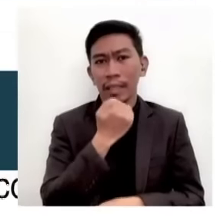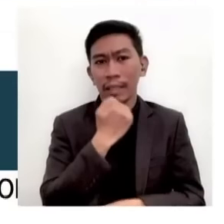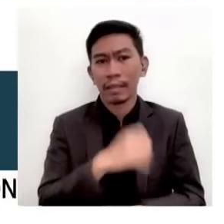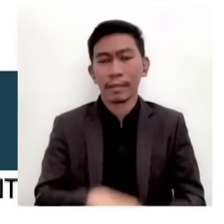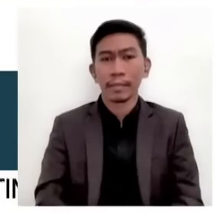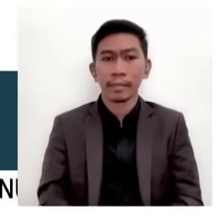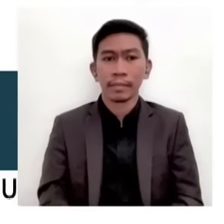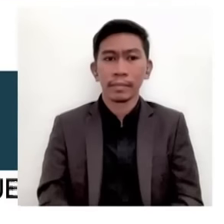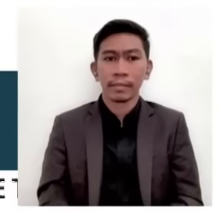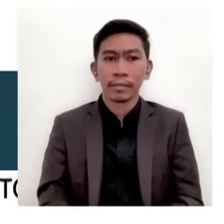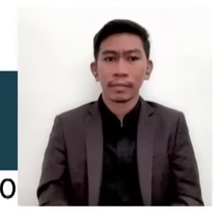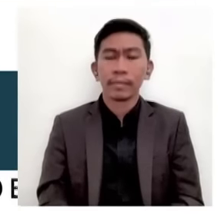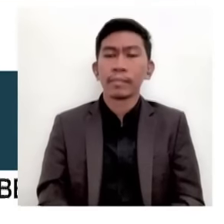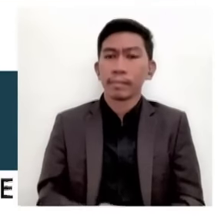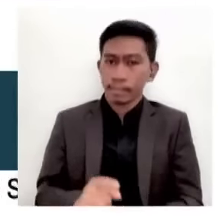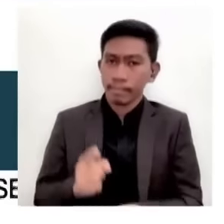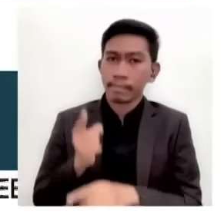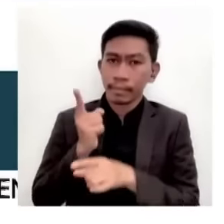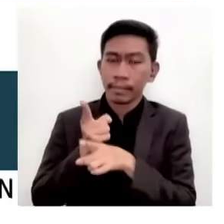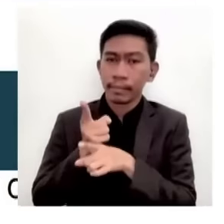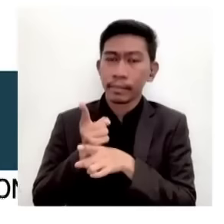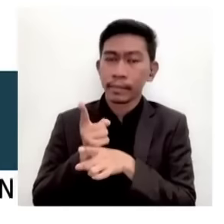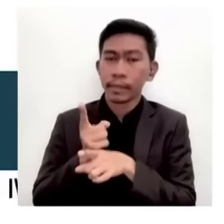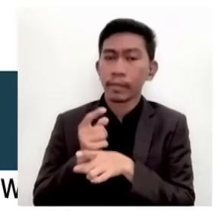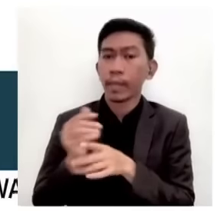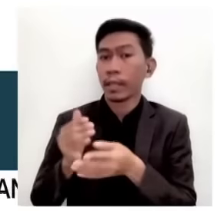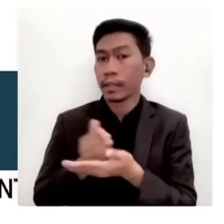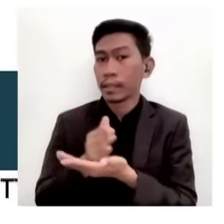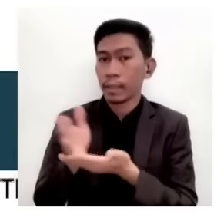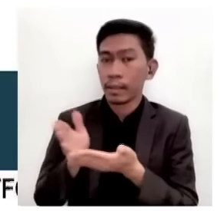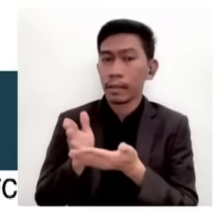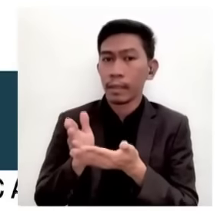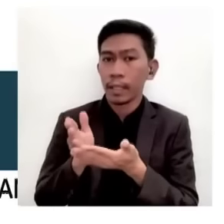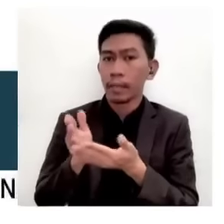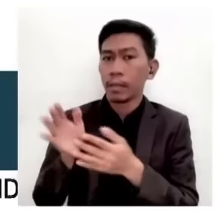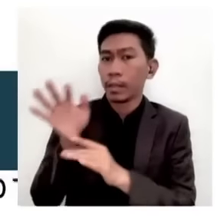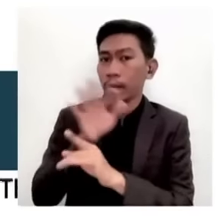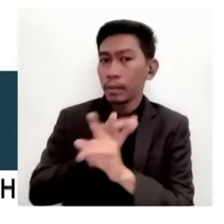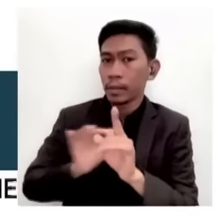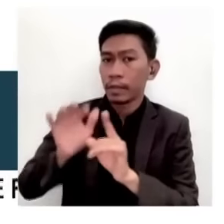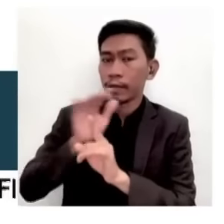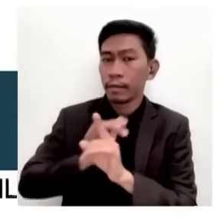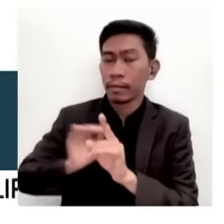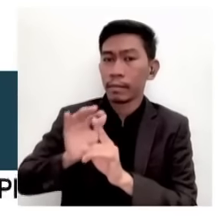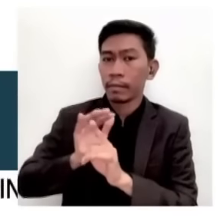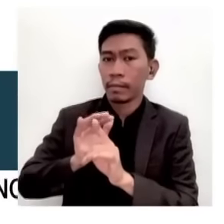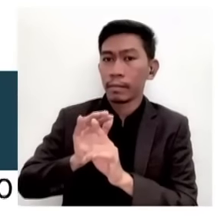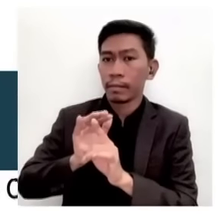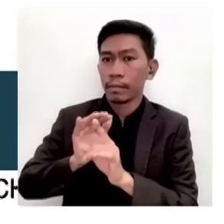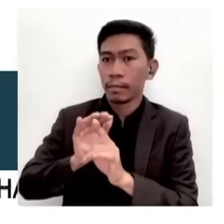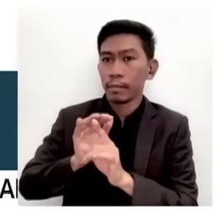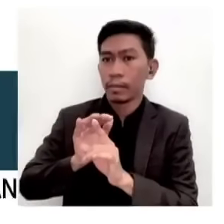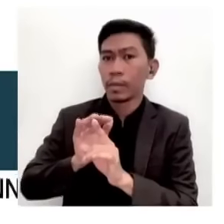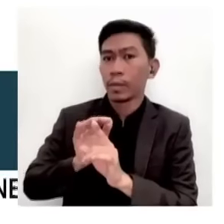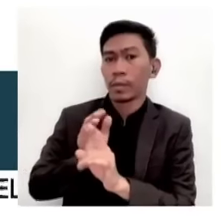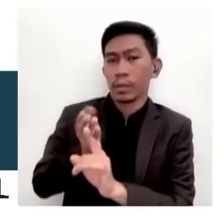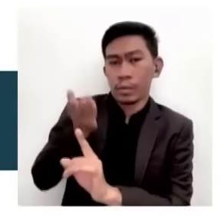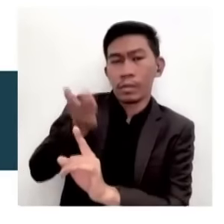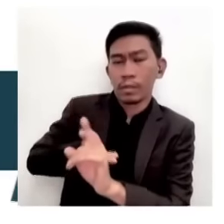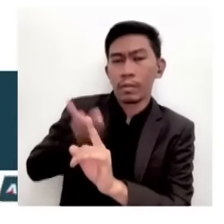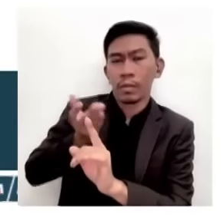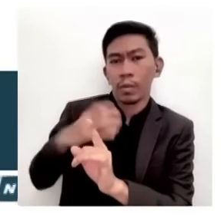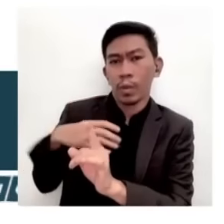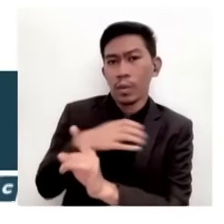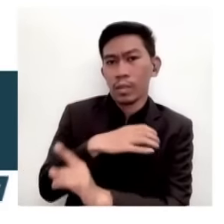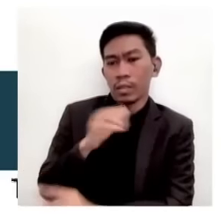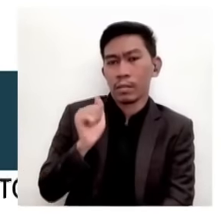Right. Some are also observing you, Congressman Alvarez, about what